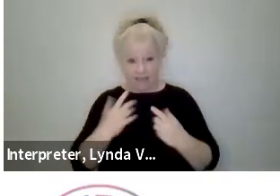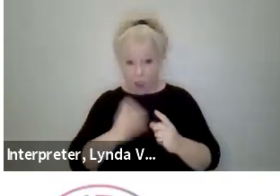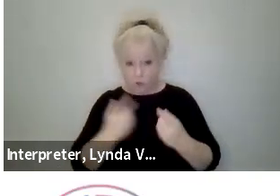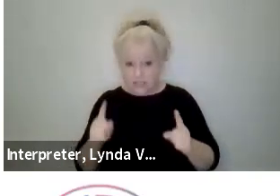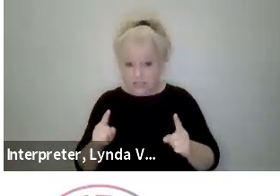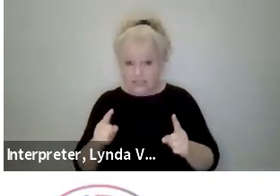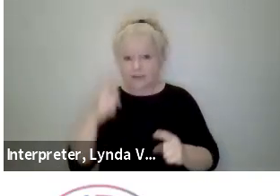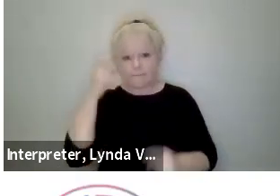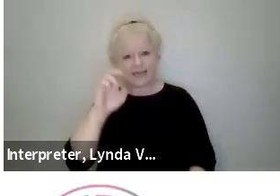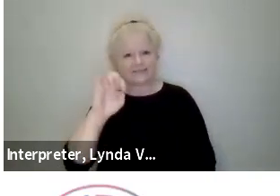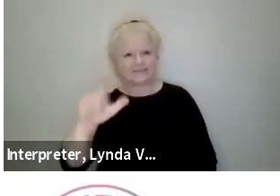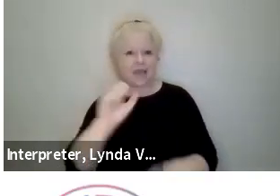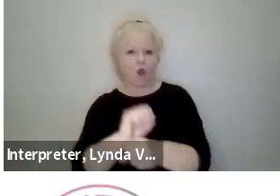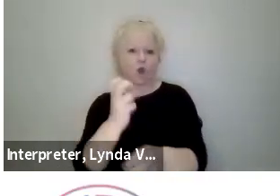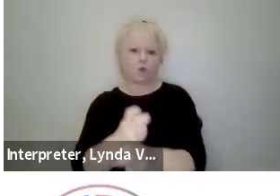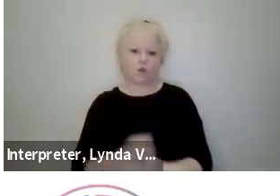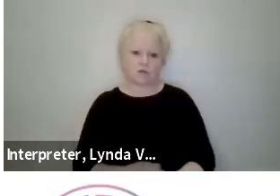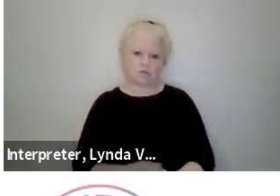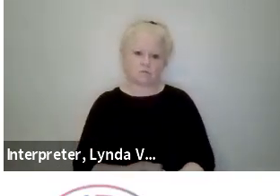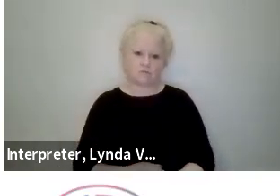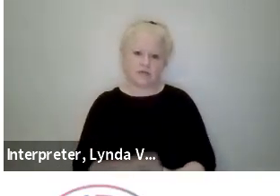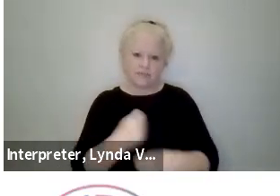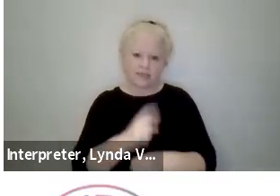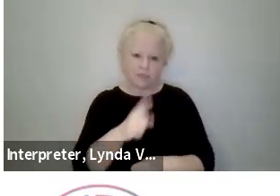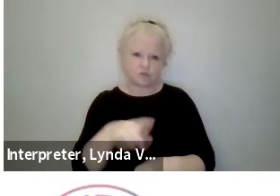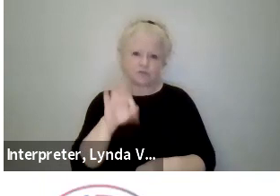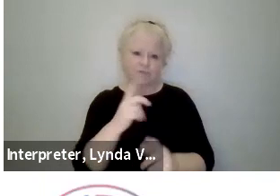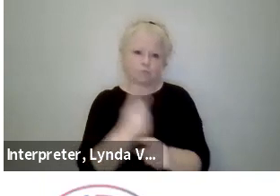put forth in taking the time to find the right team.